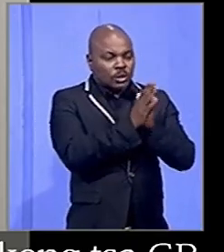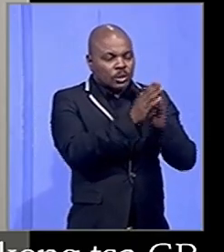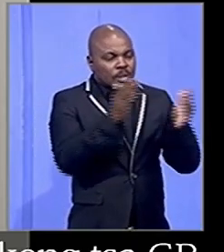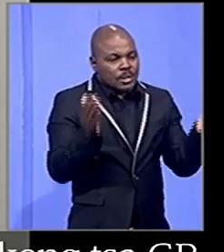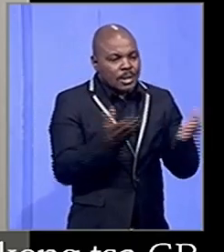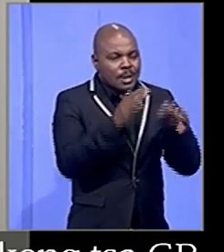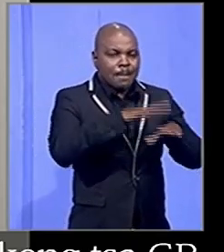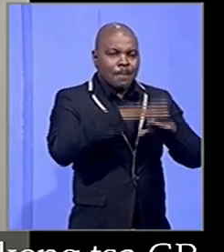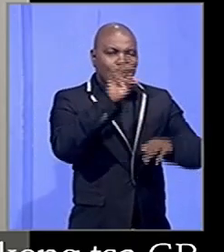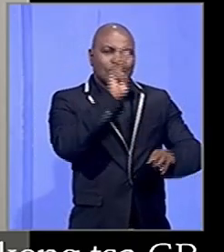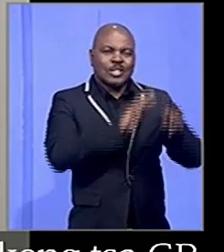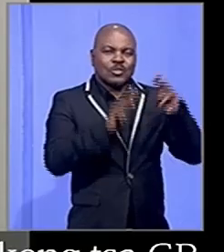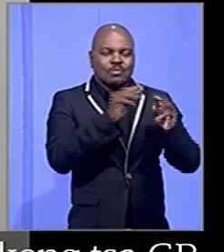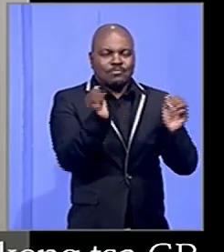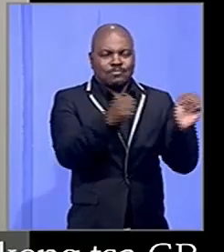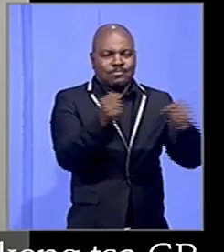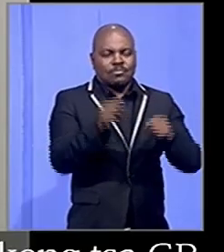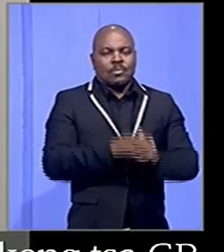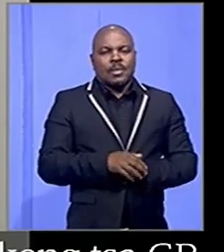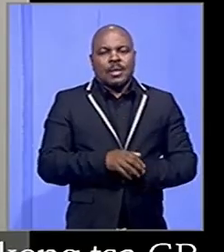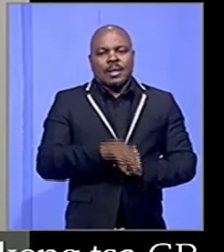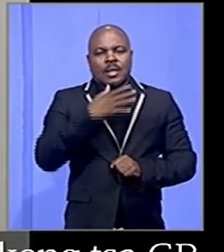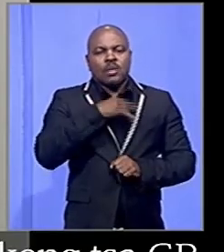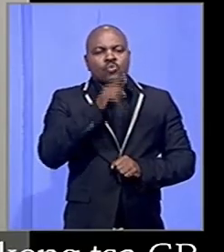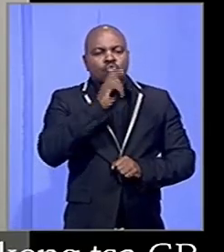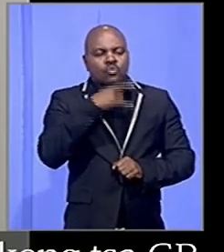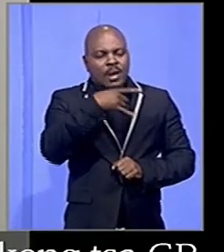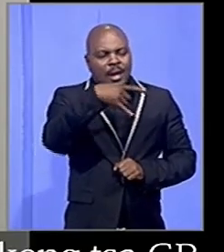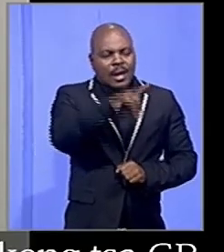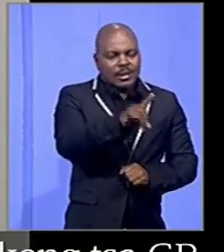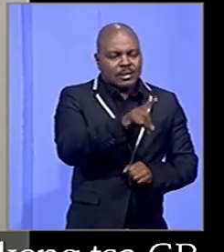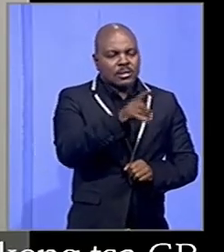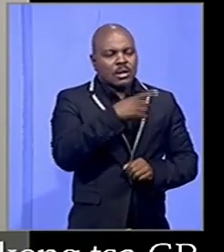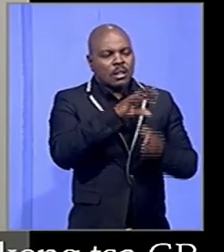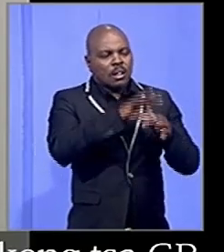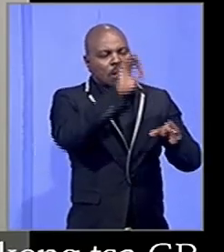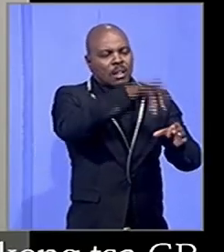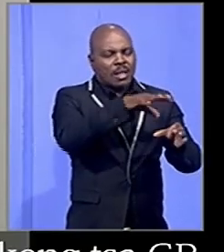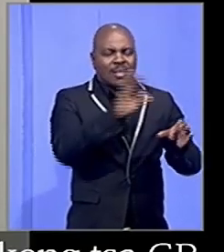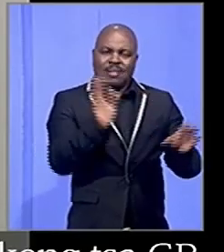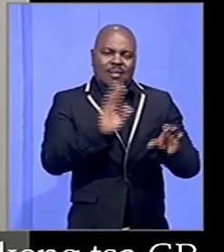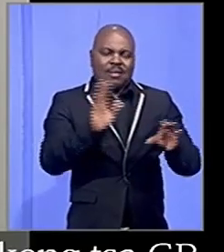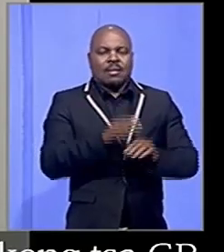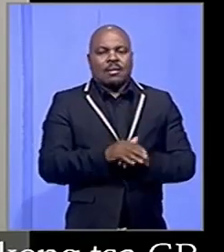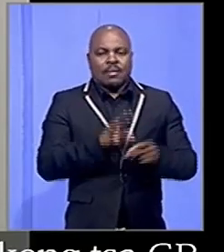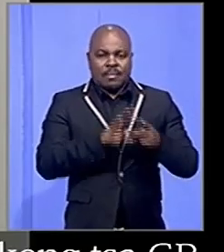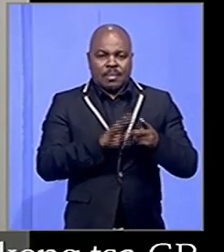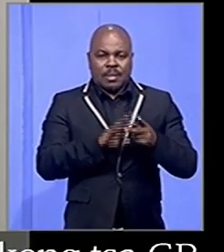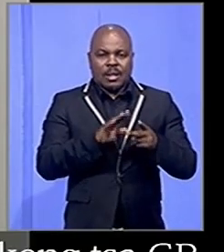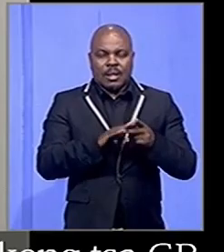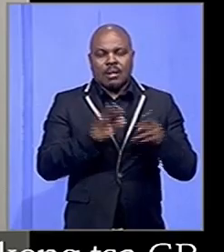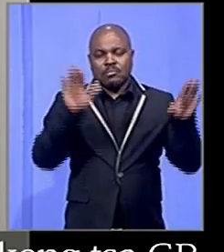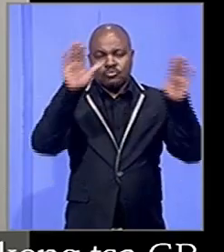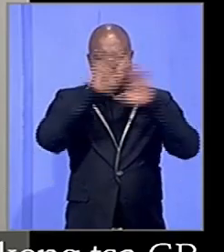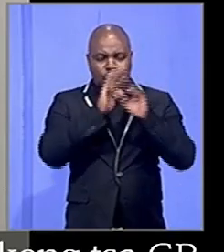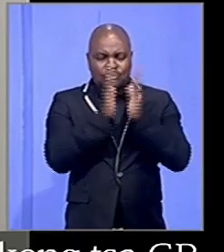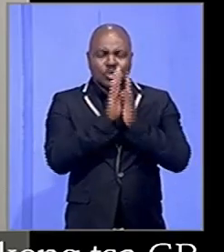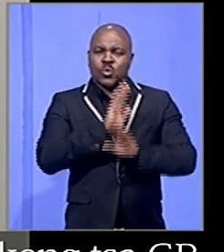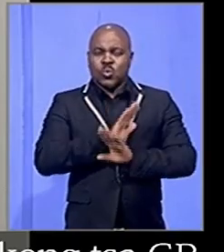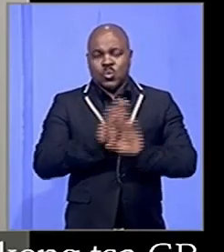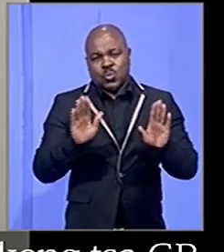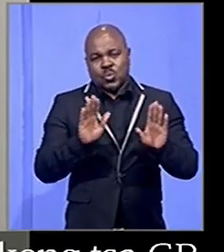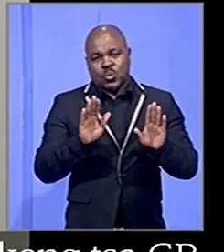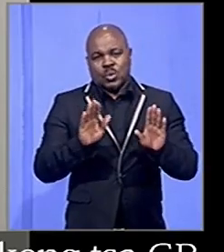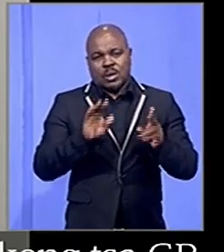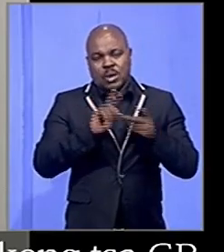their security measures, stop using cash for tithes and offerings, refrain from hosting night services, and to